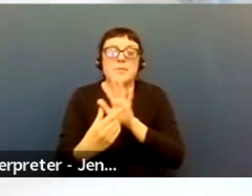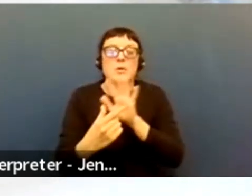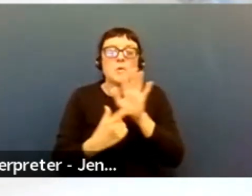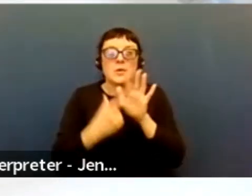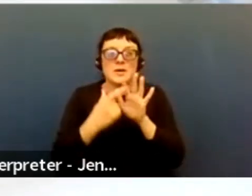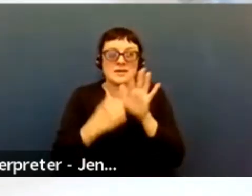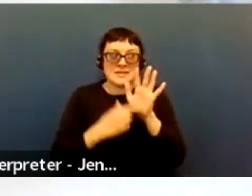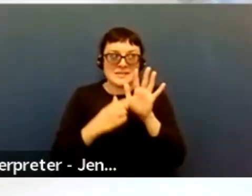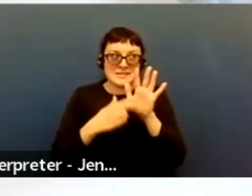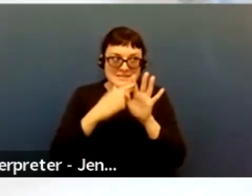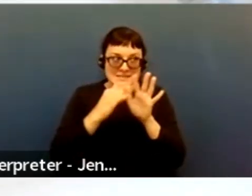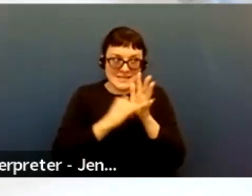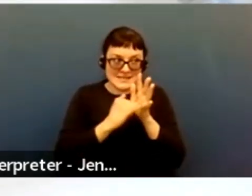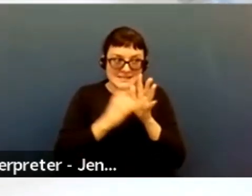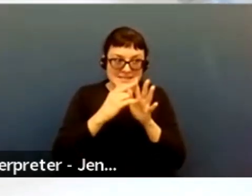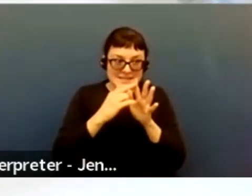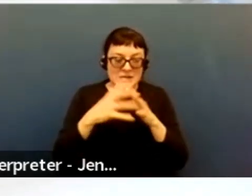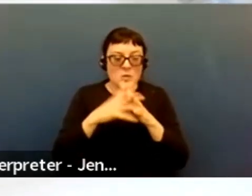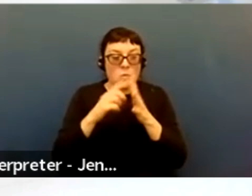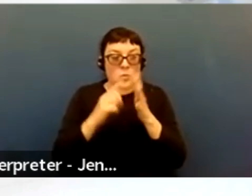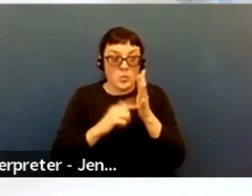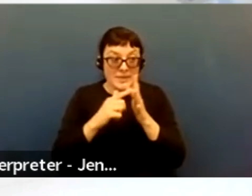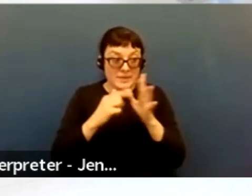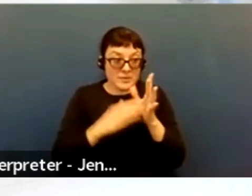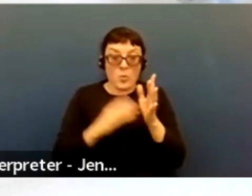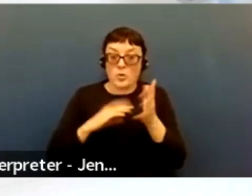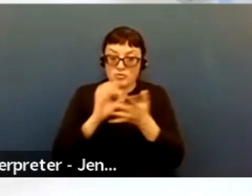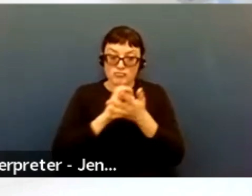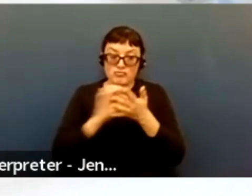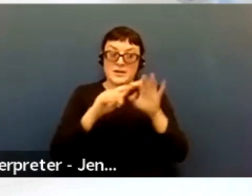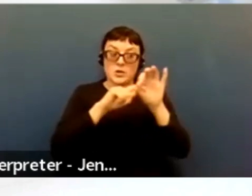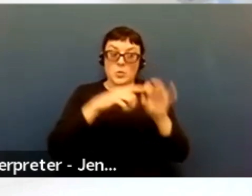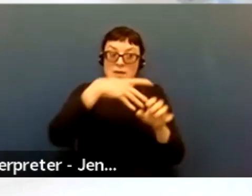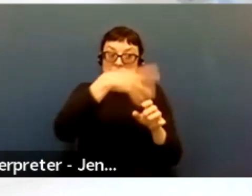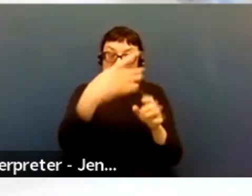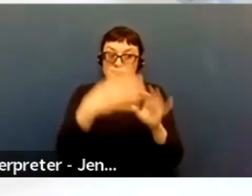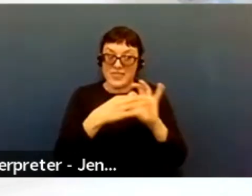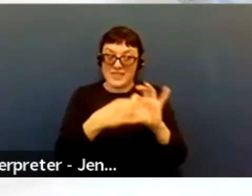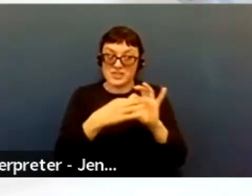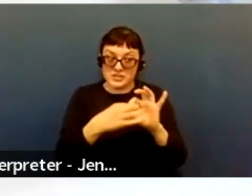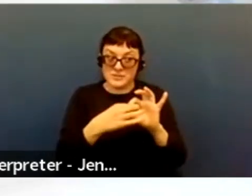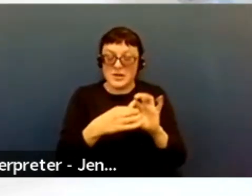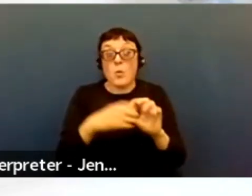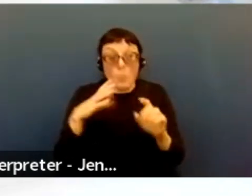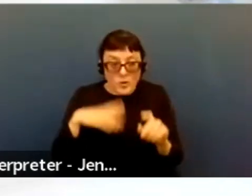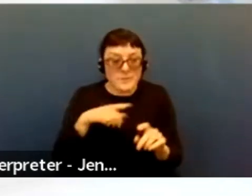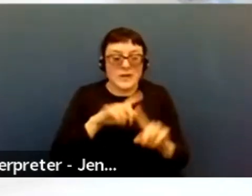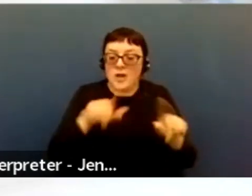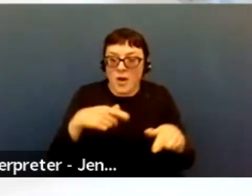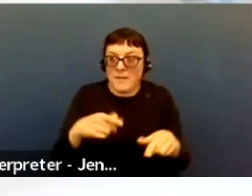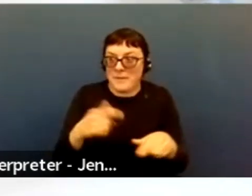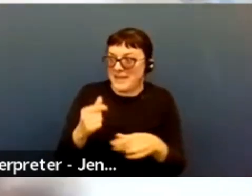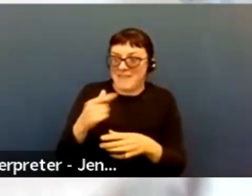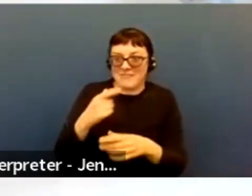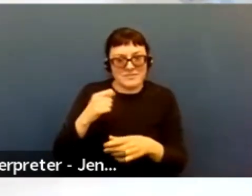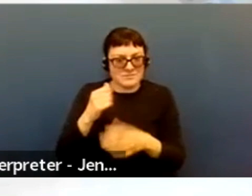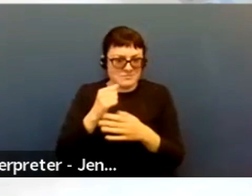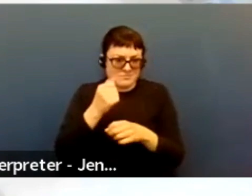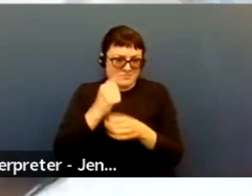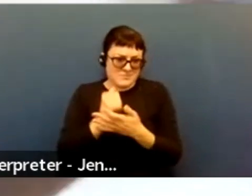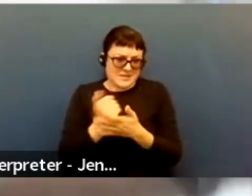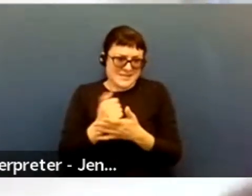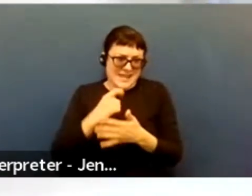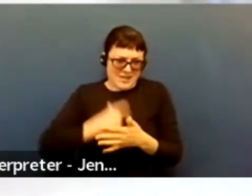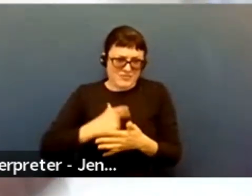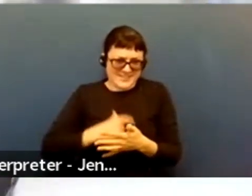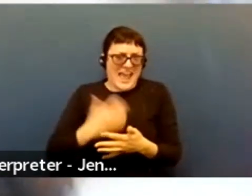just as in Tennessee Williams was clearly writing queer relationships in some of the plays, but couldn't, even though gay characters are always there,